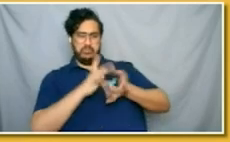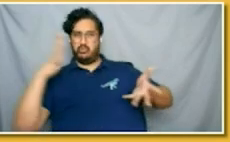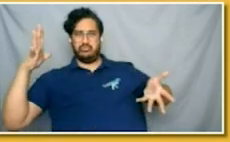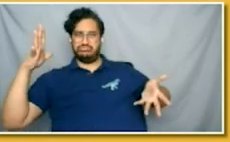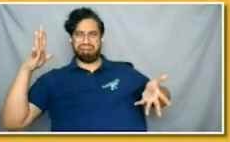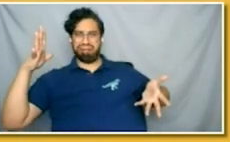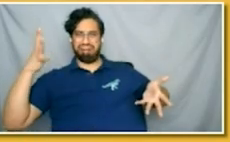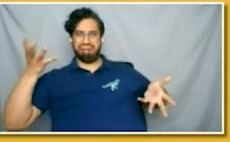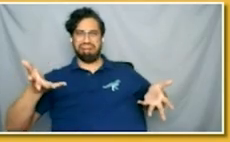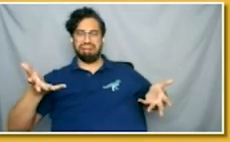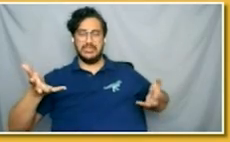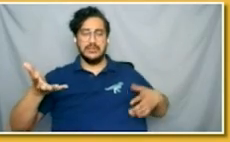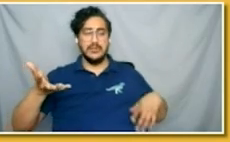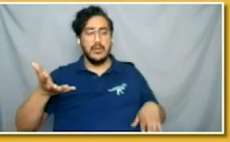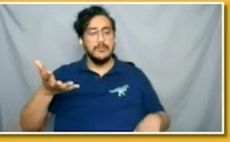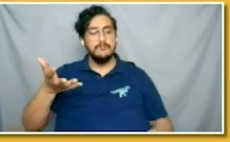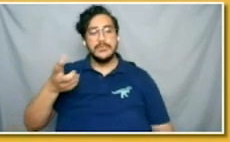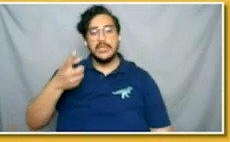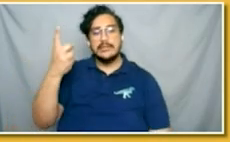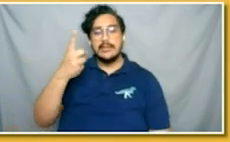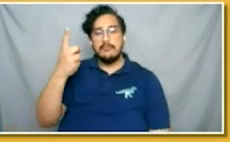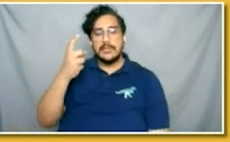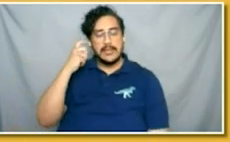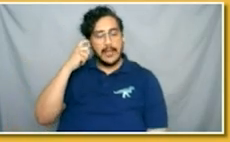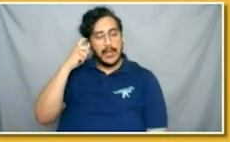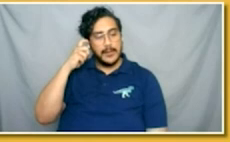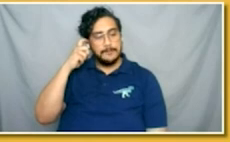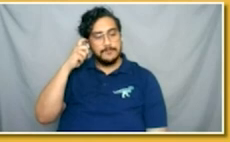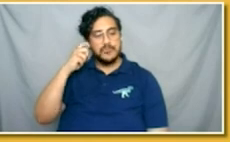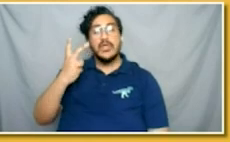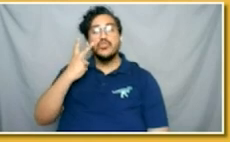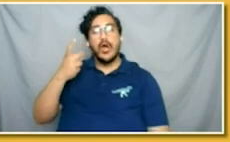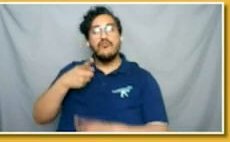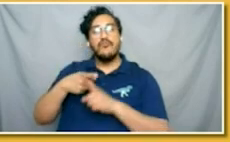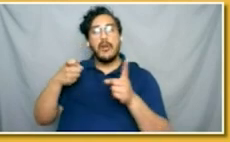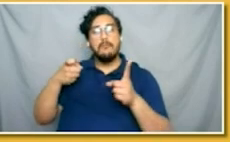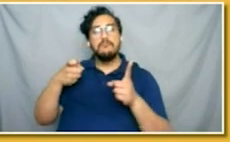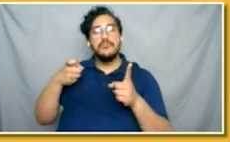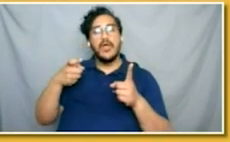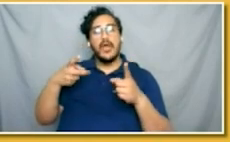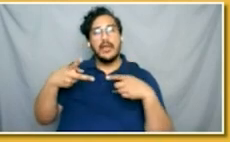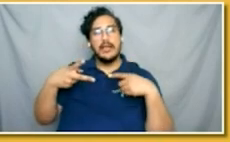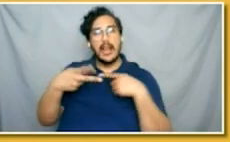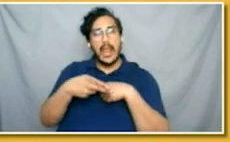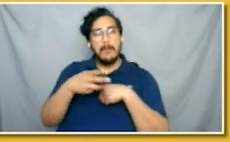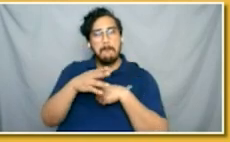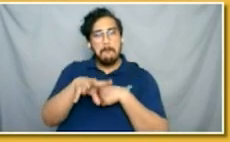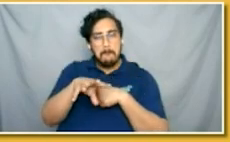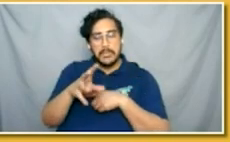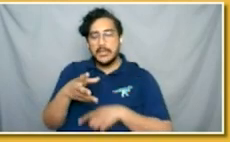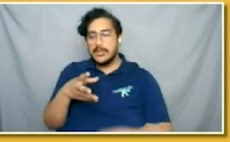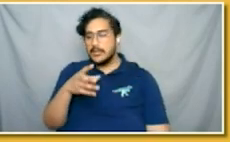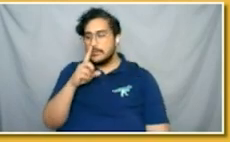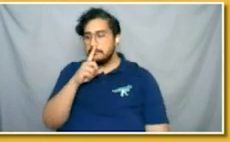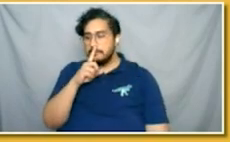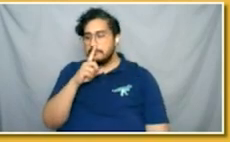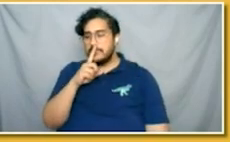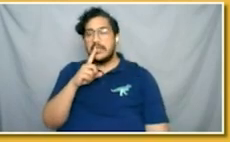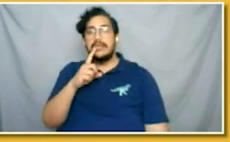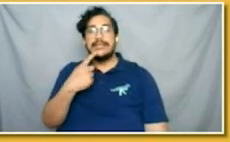So one thing that did come up in that clip again was that mention of postal banking. And